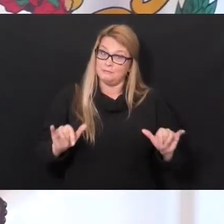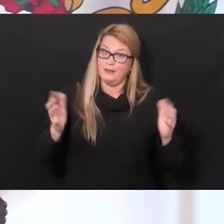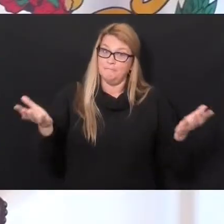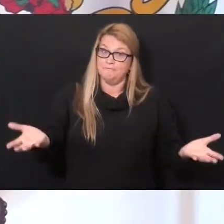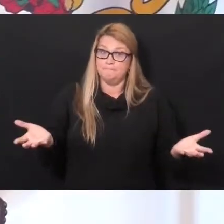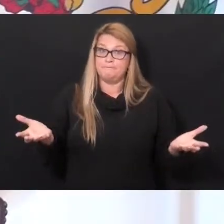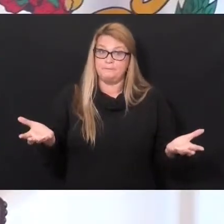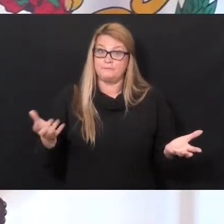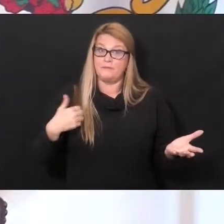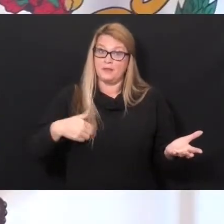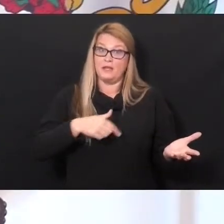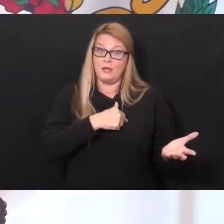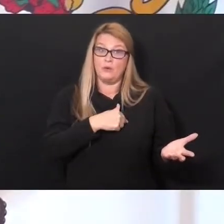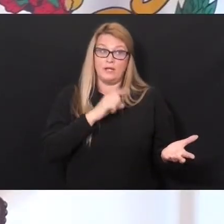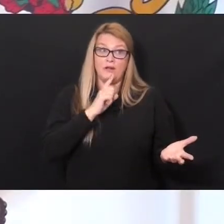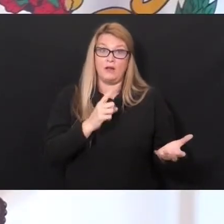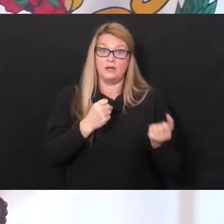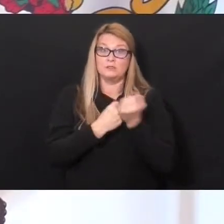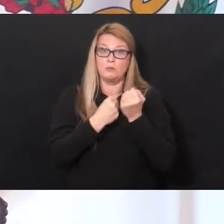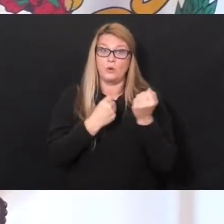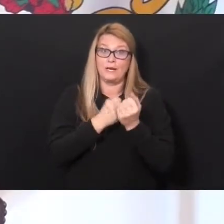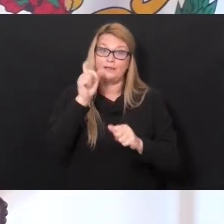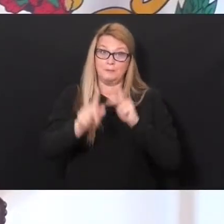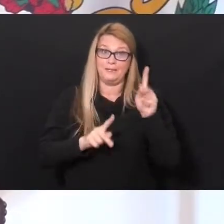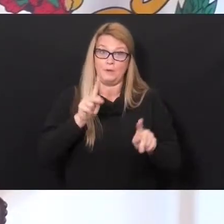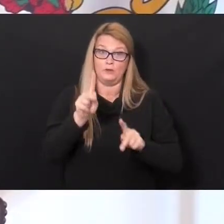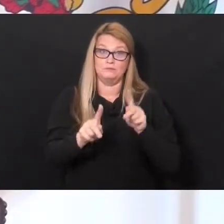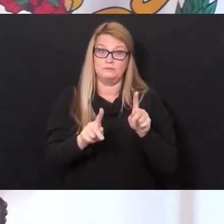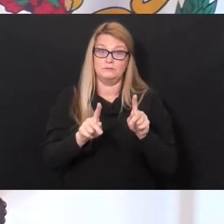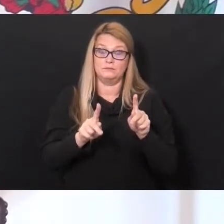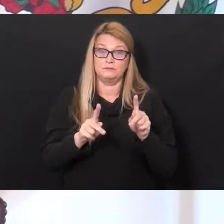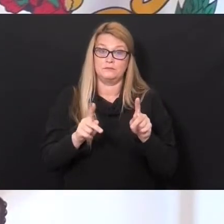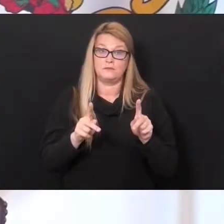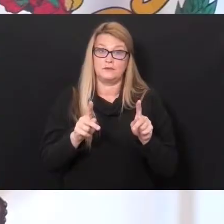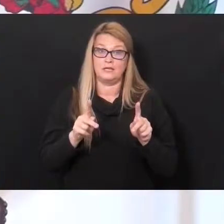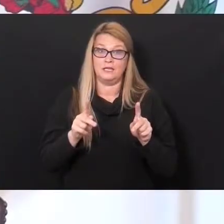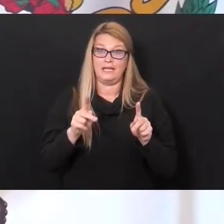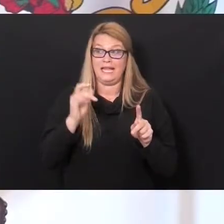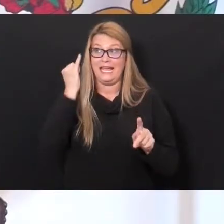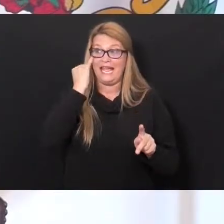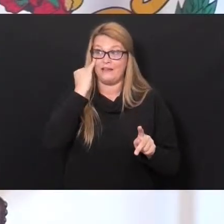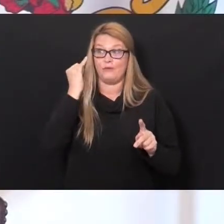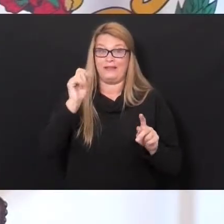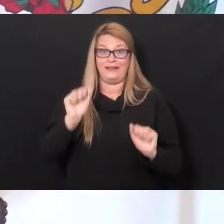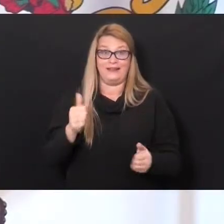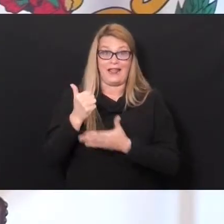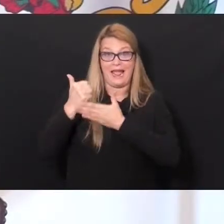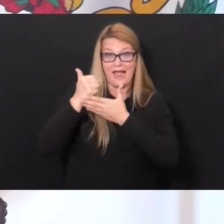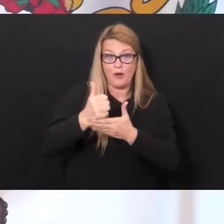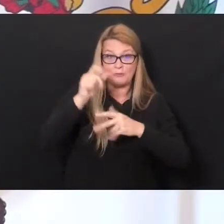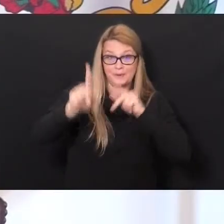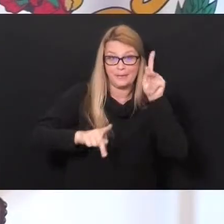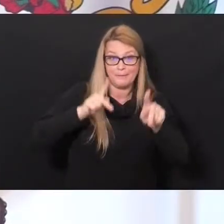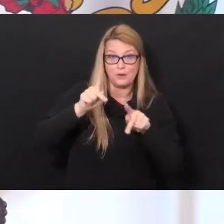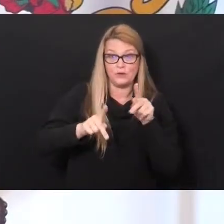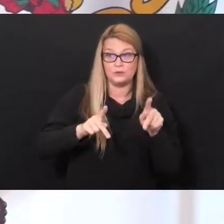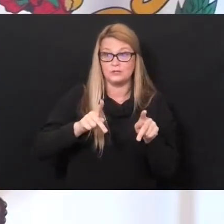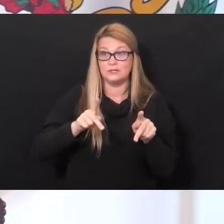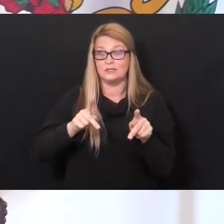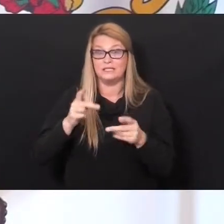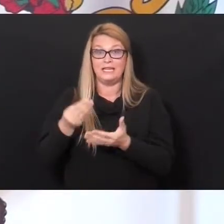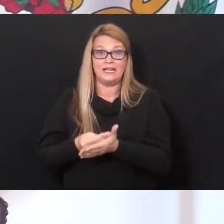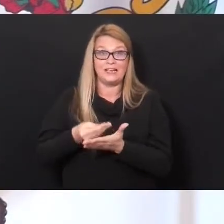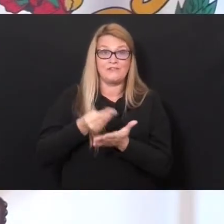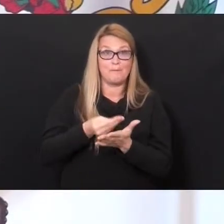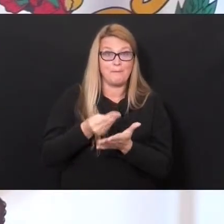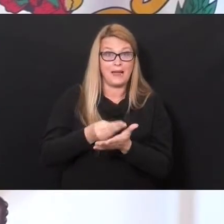time, I am absolutely for helping our people. And if we can get our people that are out there that are hurting some extra bucks